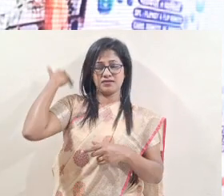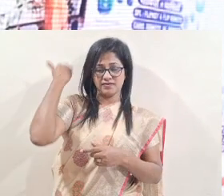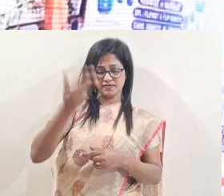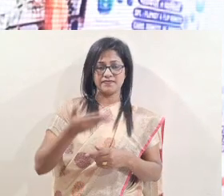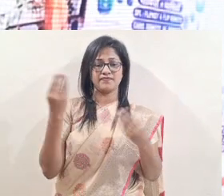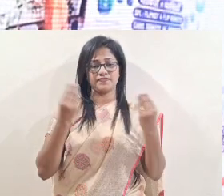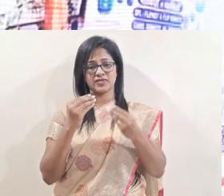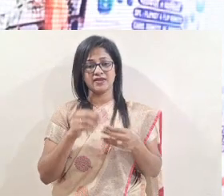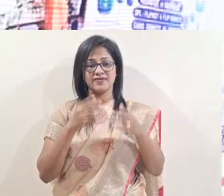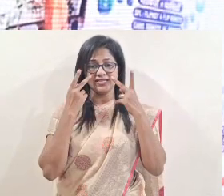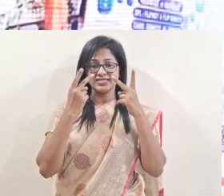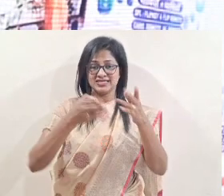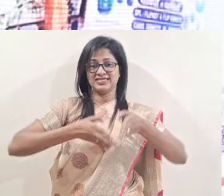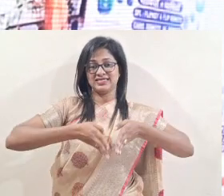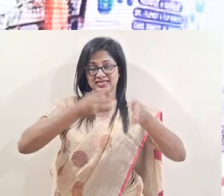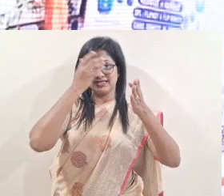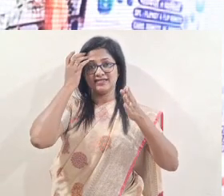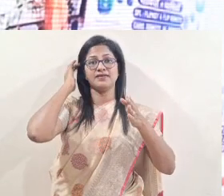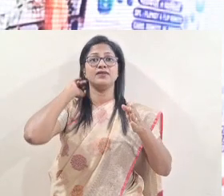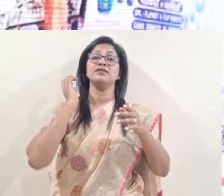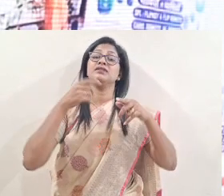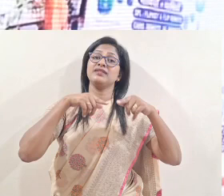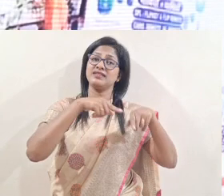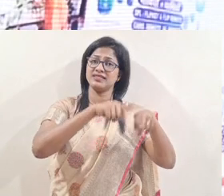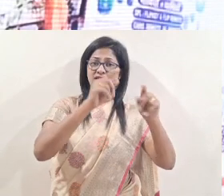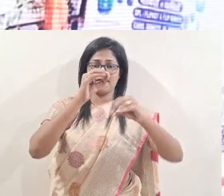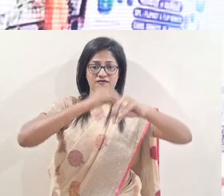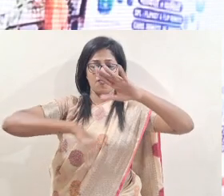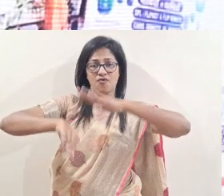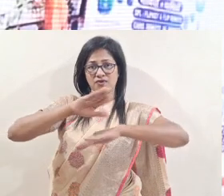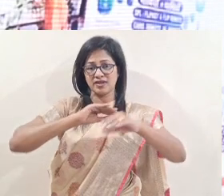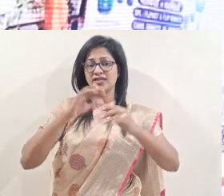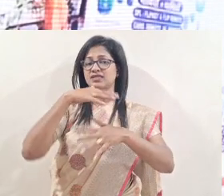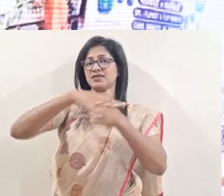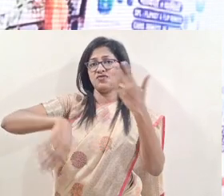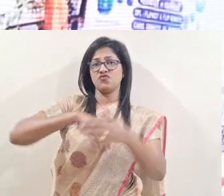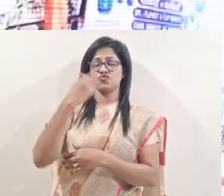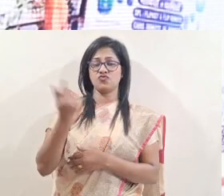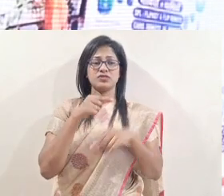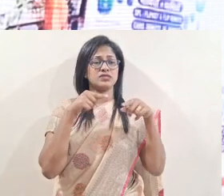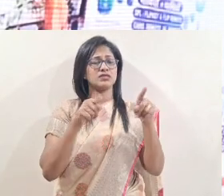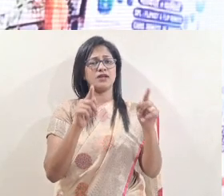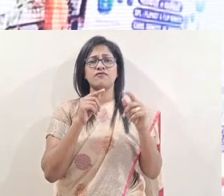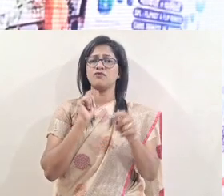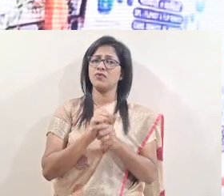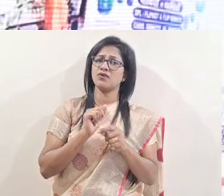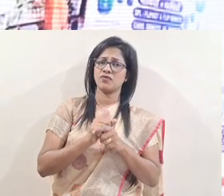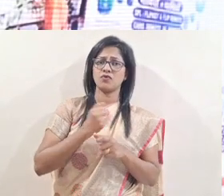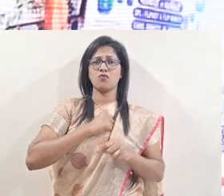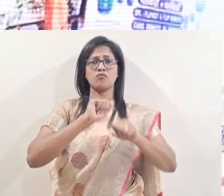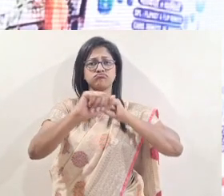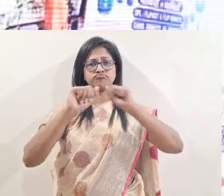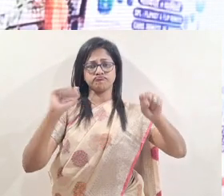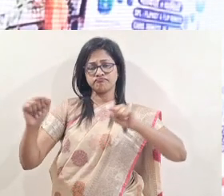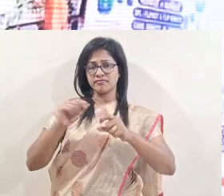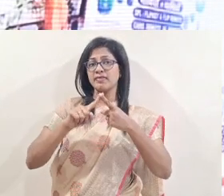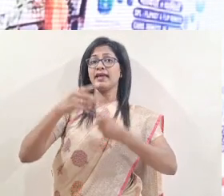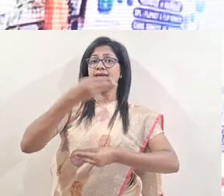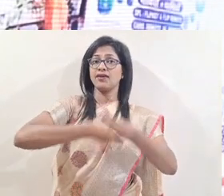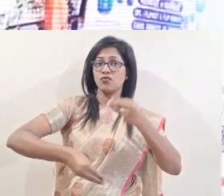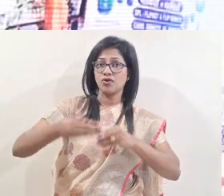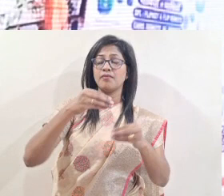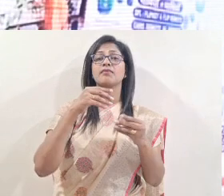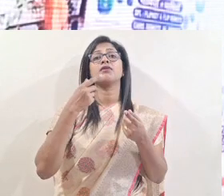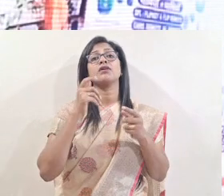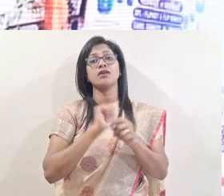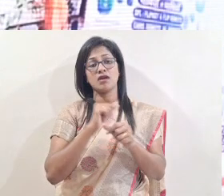we can say that they are the self-organized mixed use streets and they are working on their own, and there are a lot of economic activities happening there. And so far there have